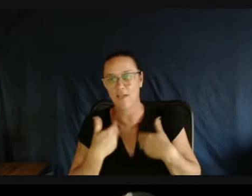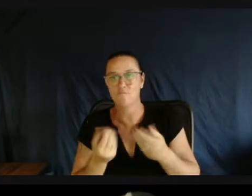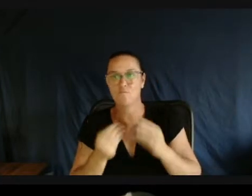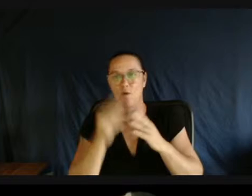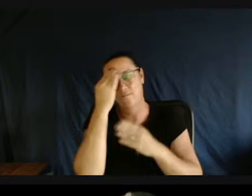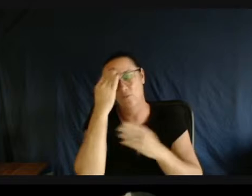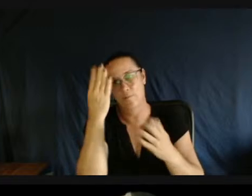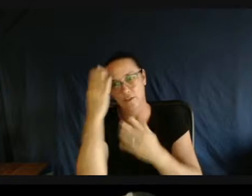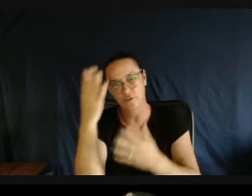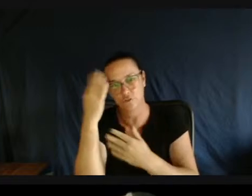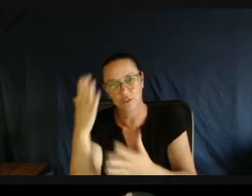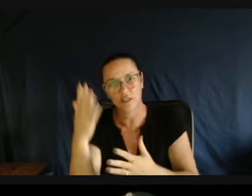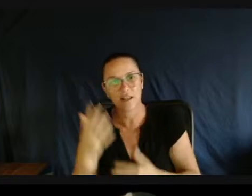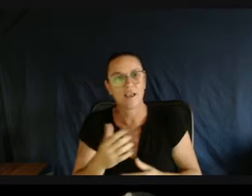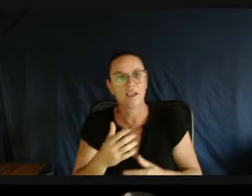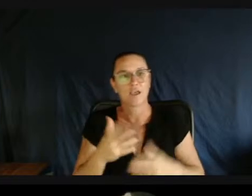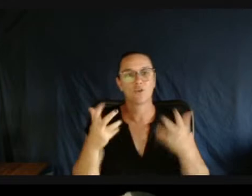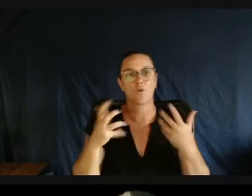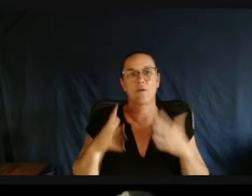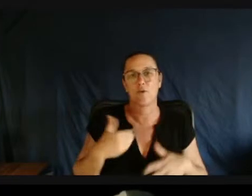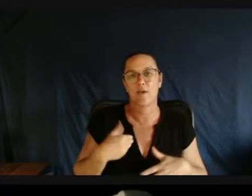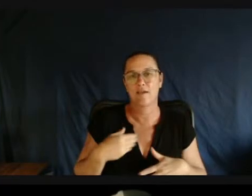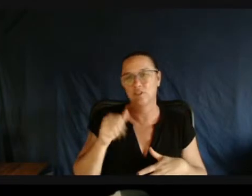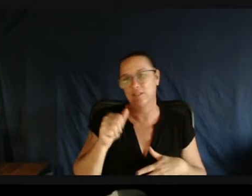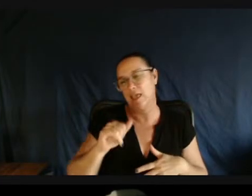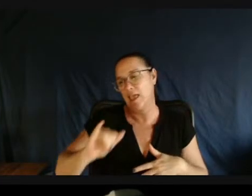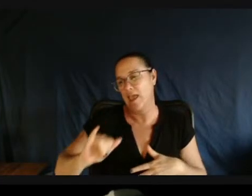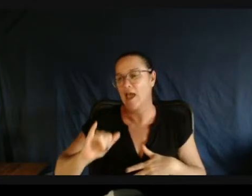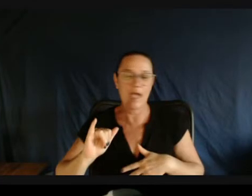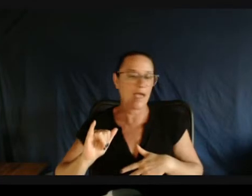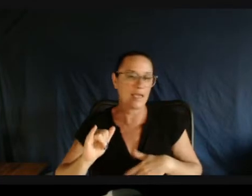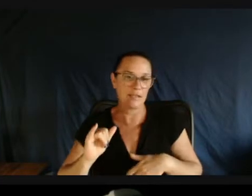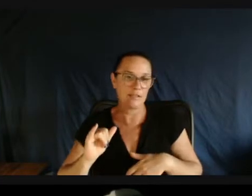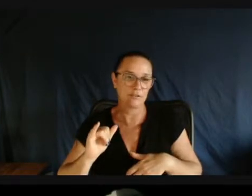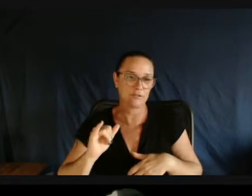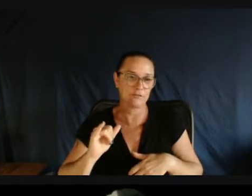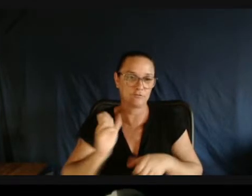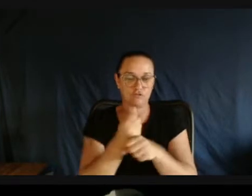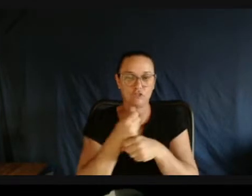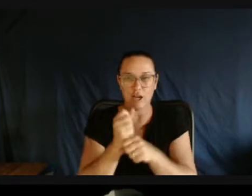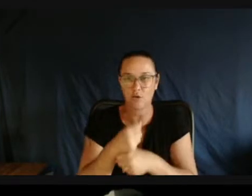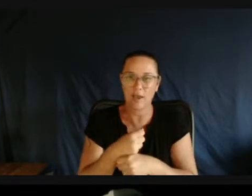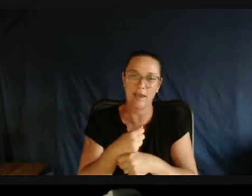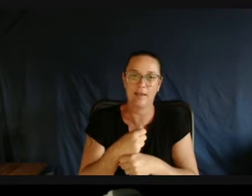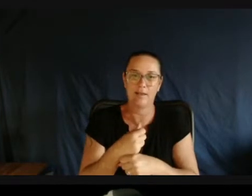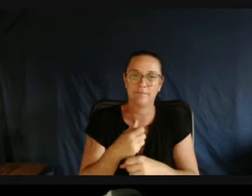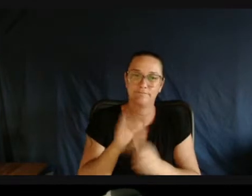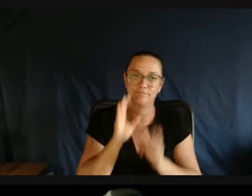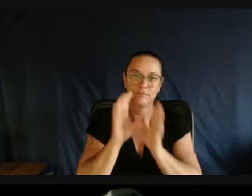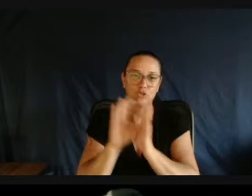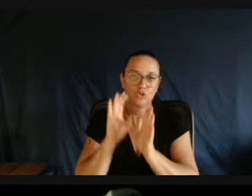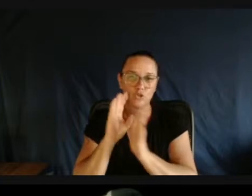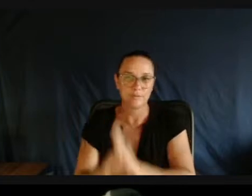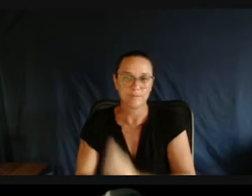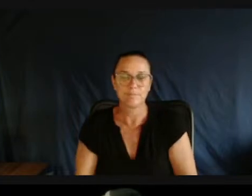a bunch of AI generated thumbnails and stuff like that. And some of our partners there.